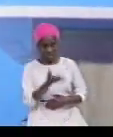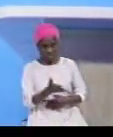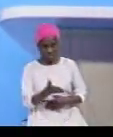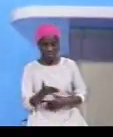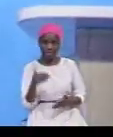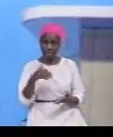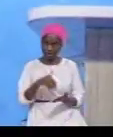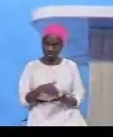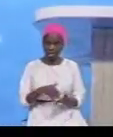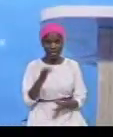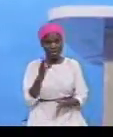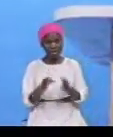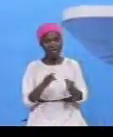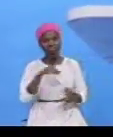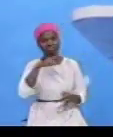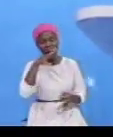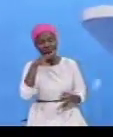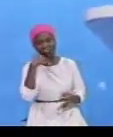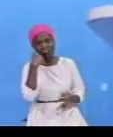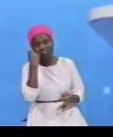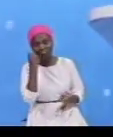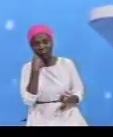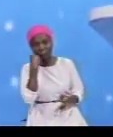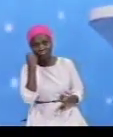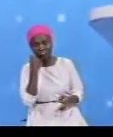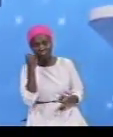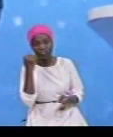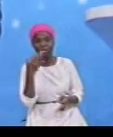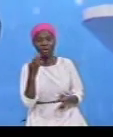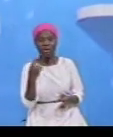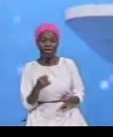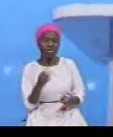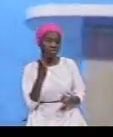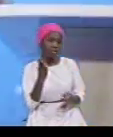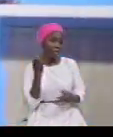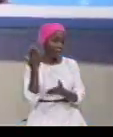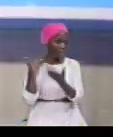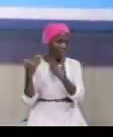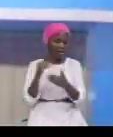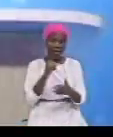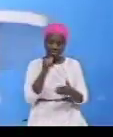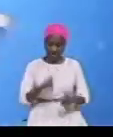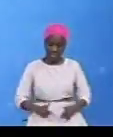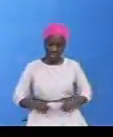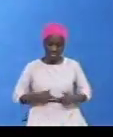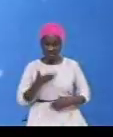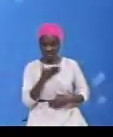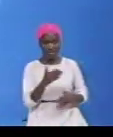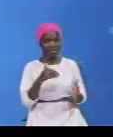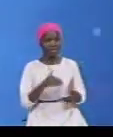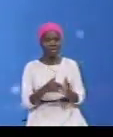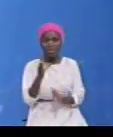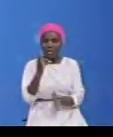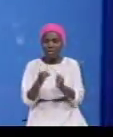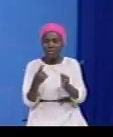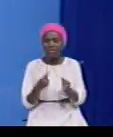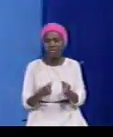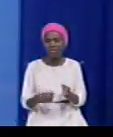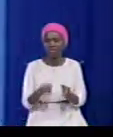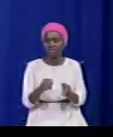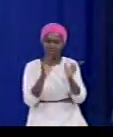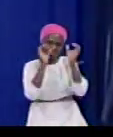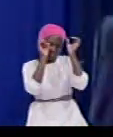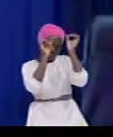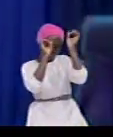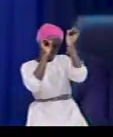the immorality of the past is not dwelling there anymore, if the terrible, sinful,